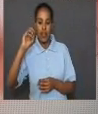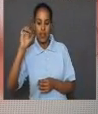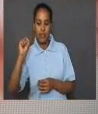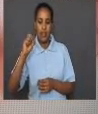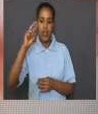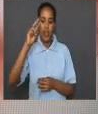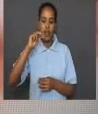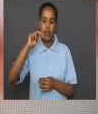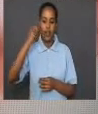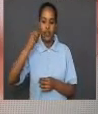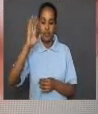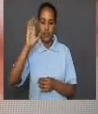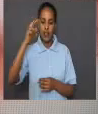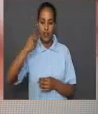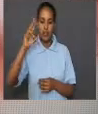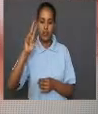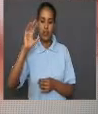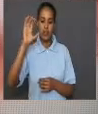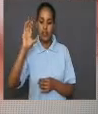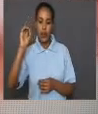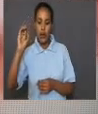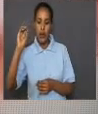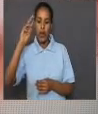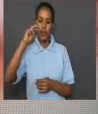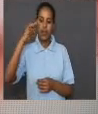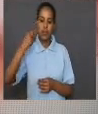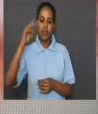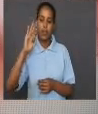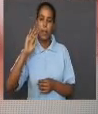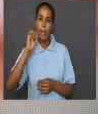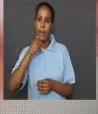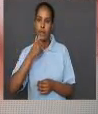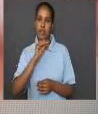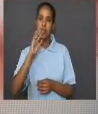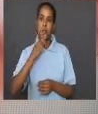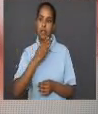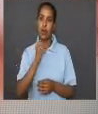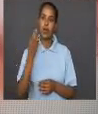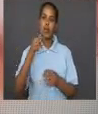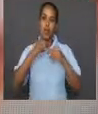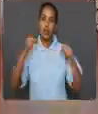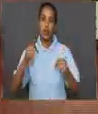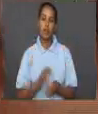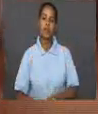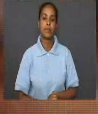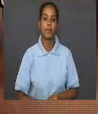ammonium acetate are acidic, basic, or neutral.